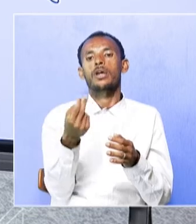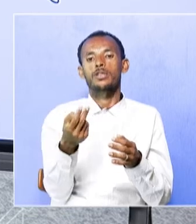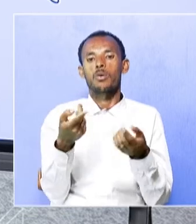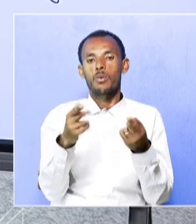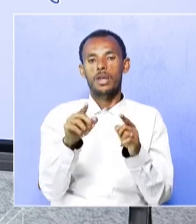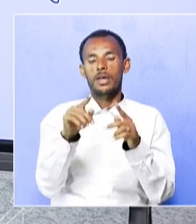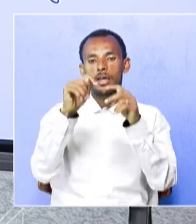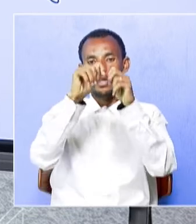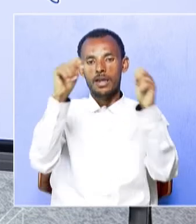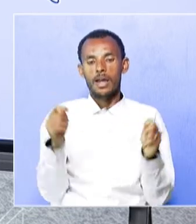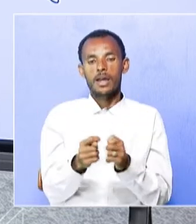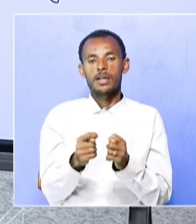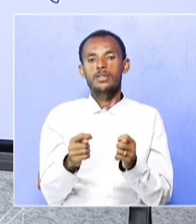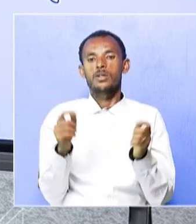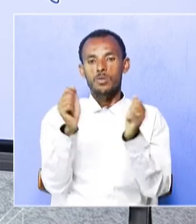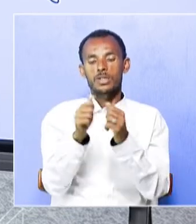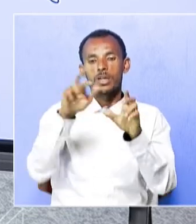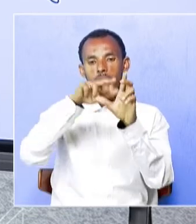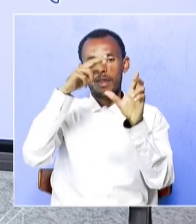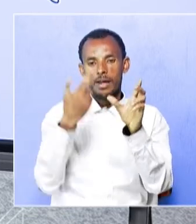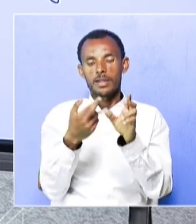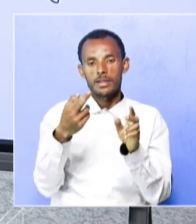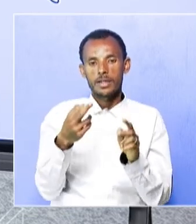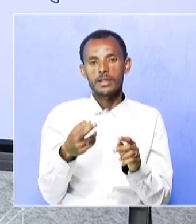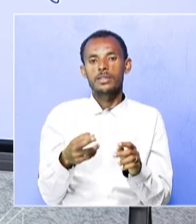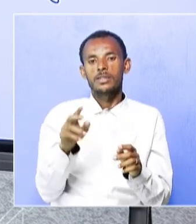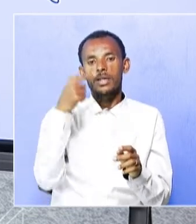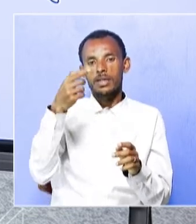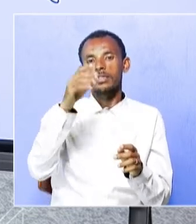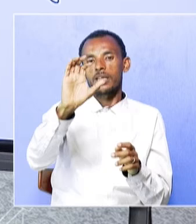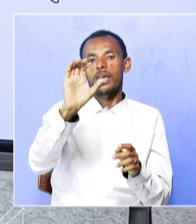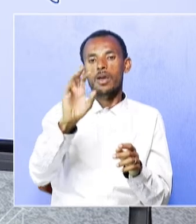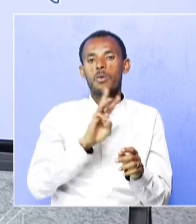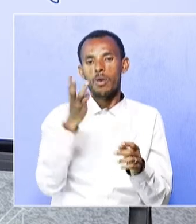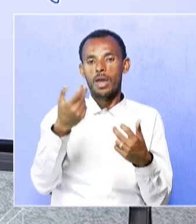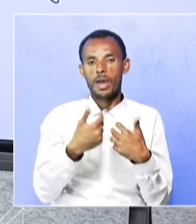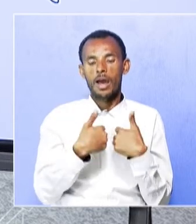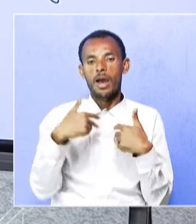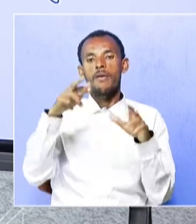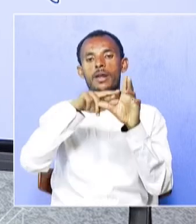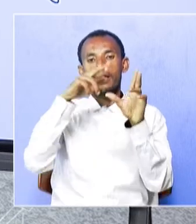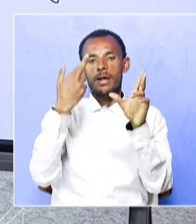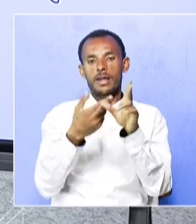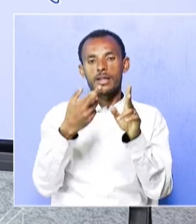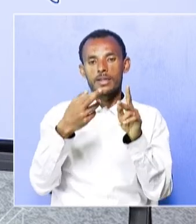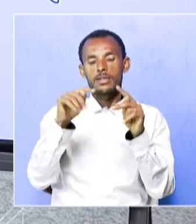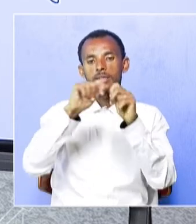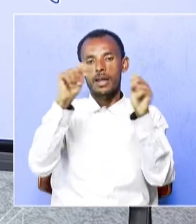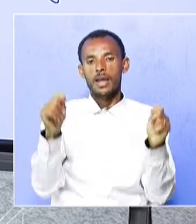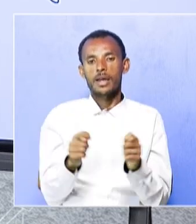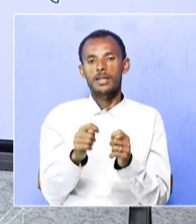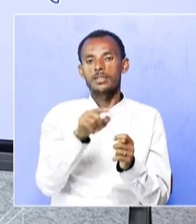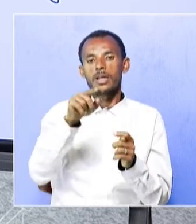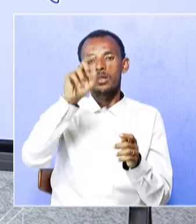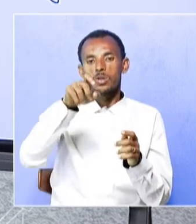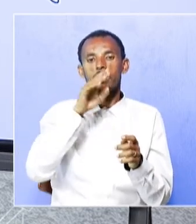a triangle with a right-angled triangle. Say at C we have right-angled triangle, and there should be